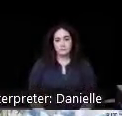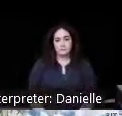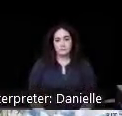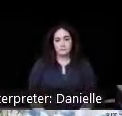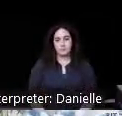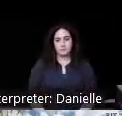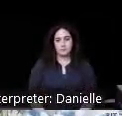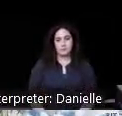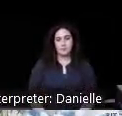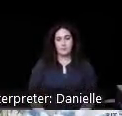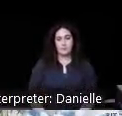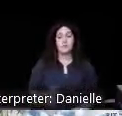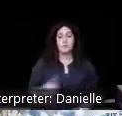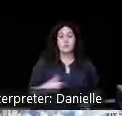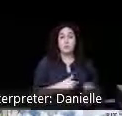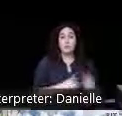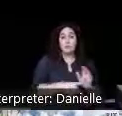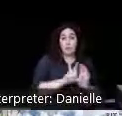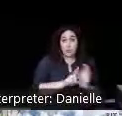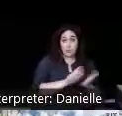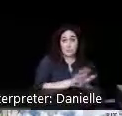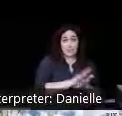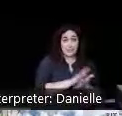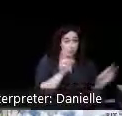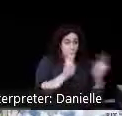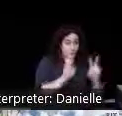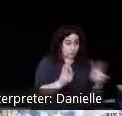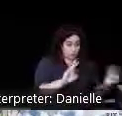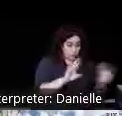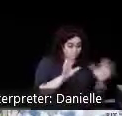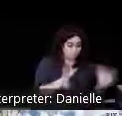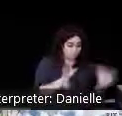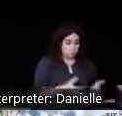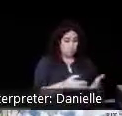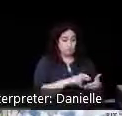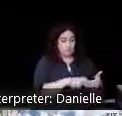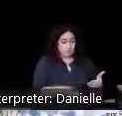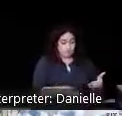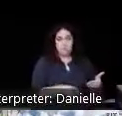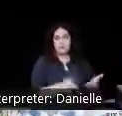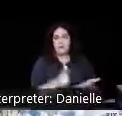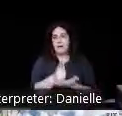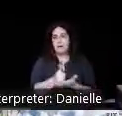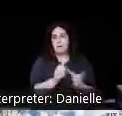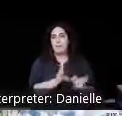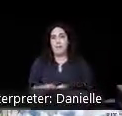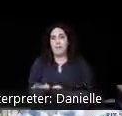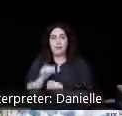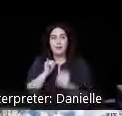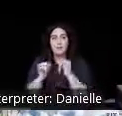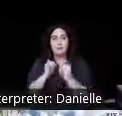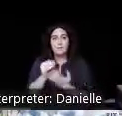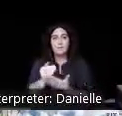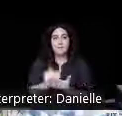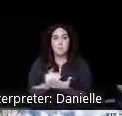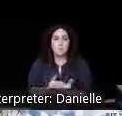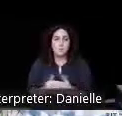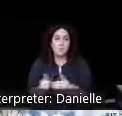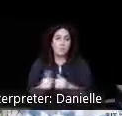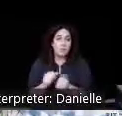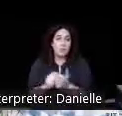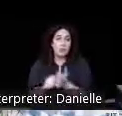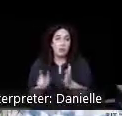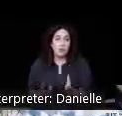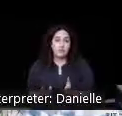of review of papers, and it helped us formulate an interview guide to kind of speak with authors to find out what they're doing.